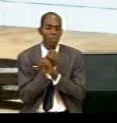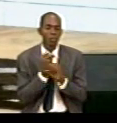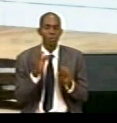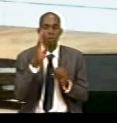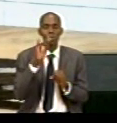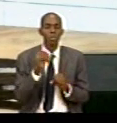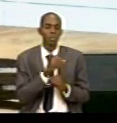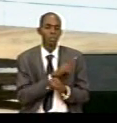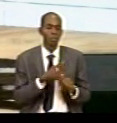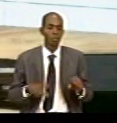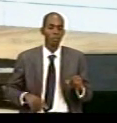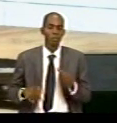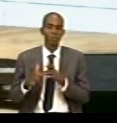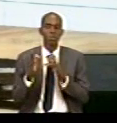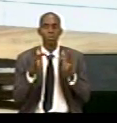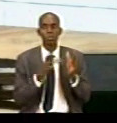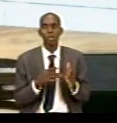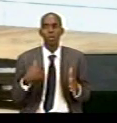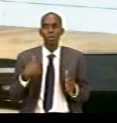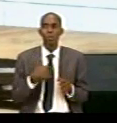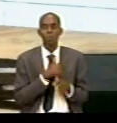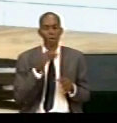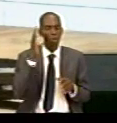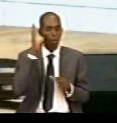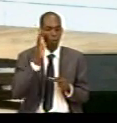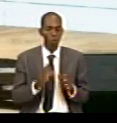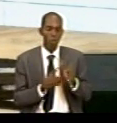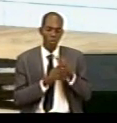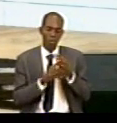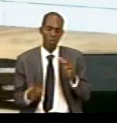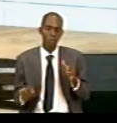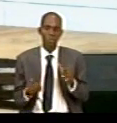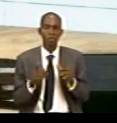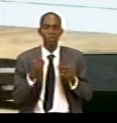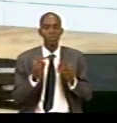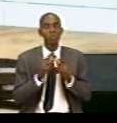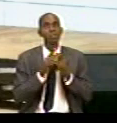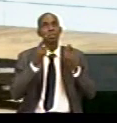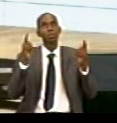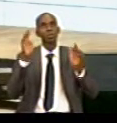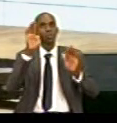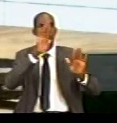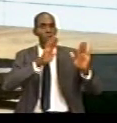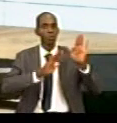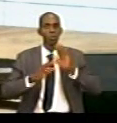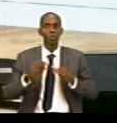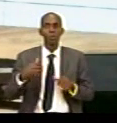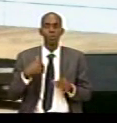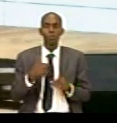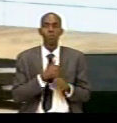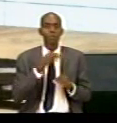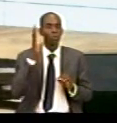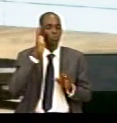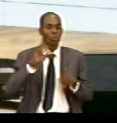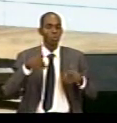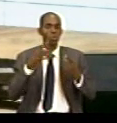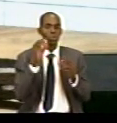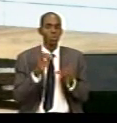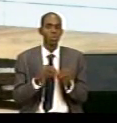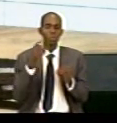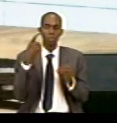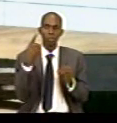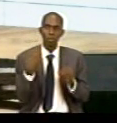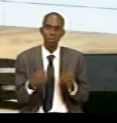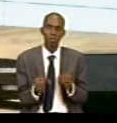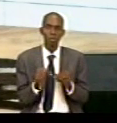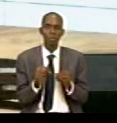Lord Jesus. We will escape the great tribulation, we'll go in the rapture, the Lord